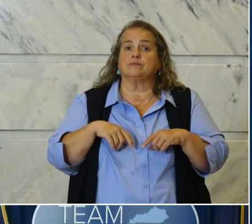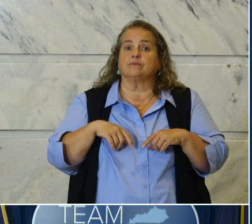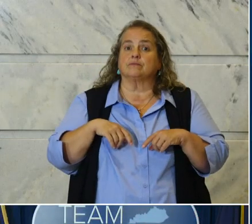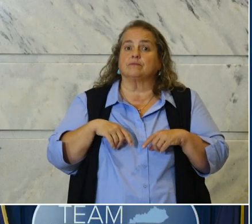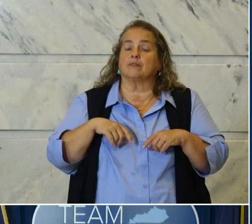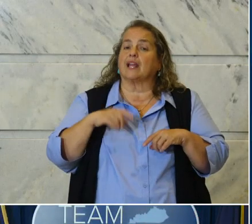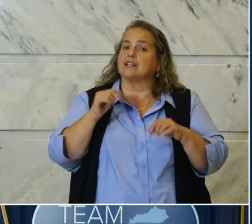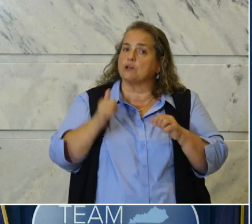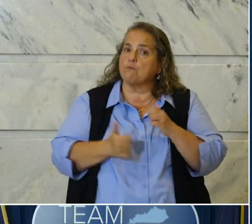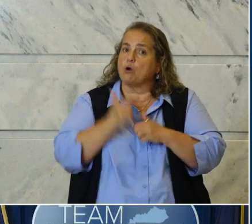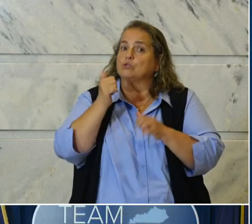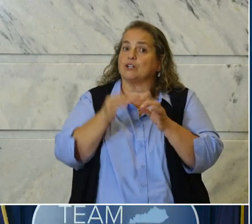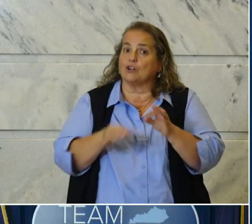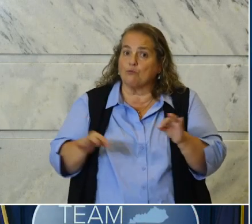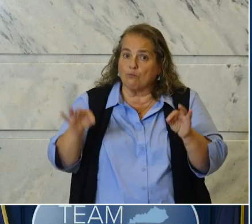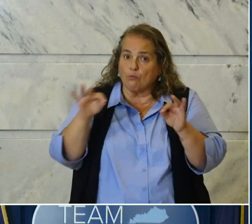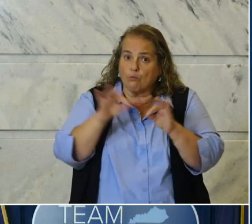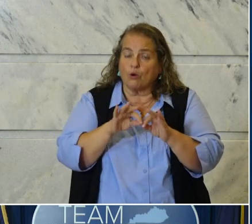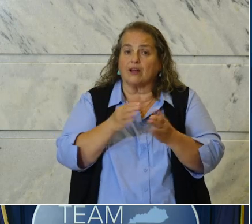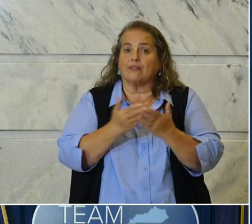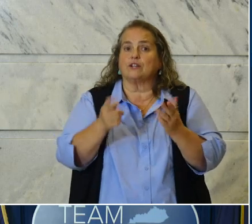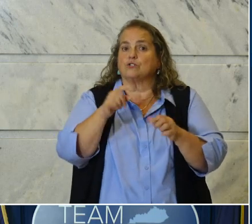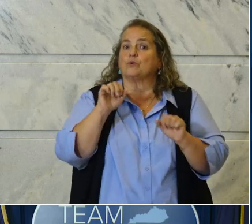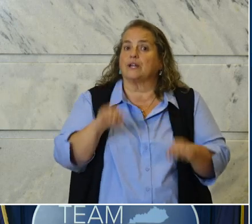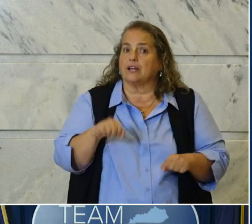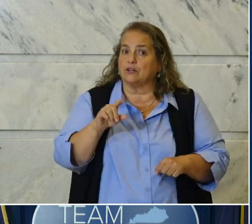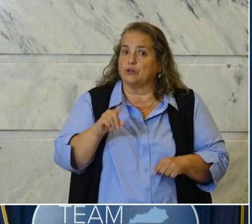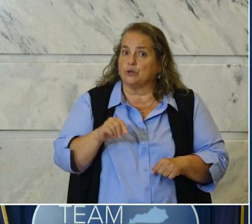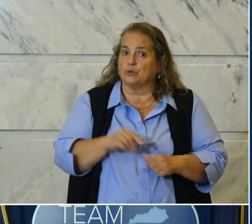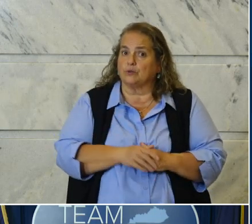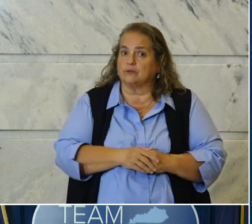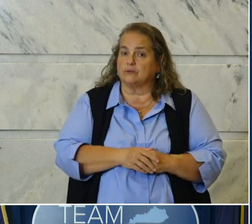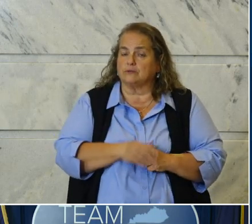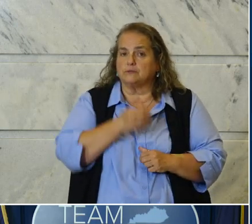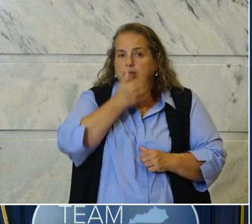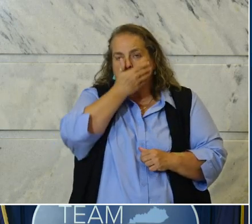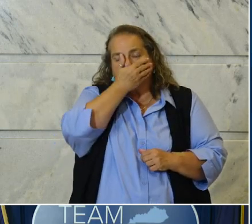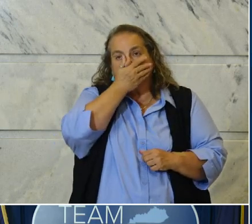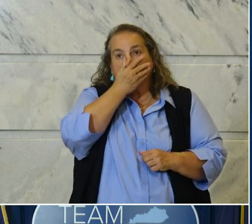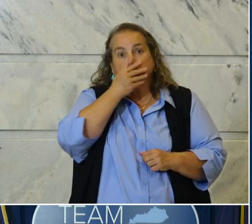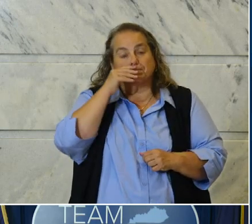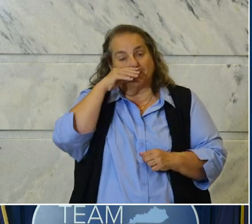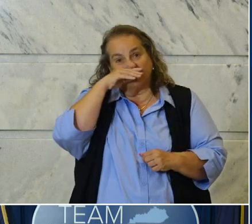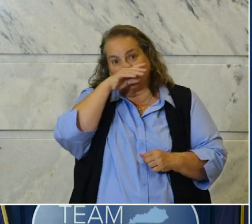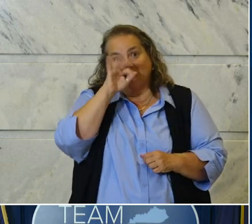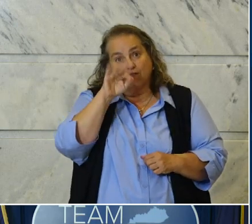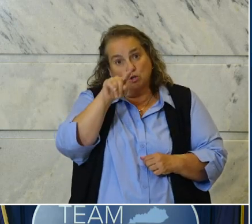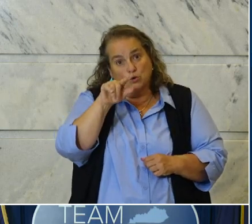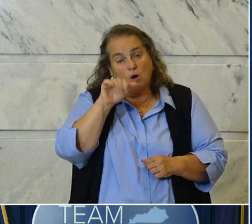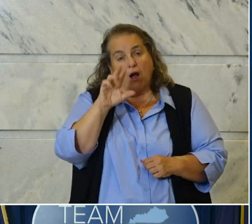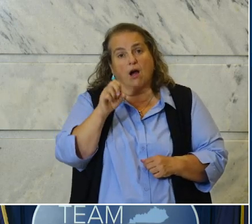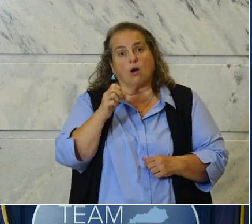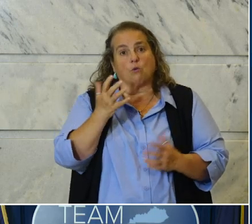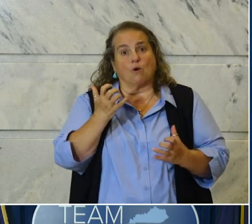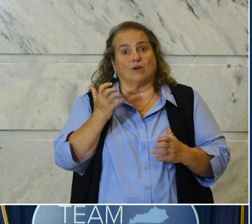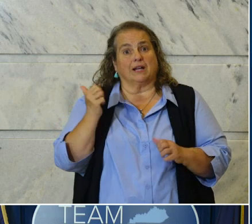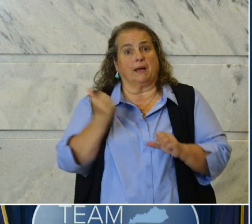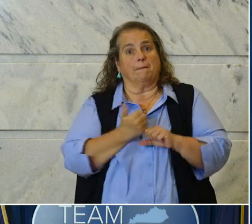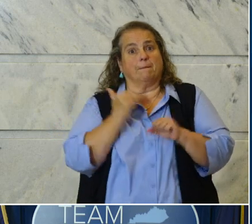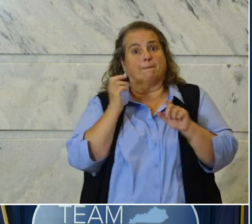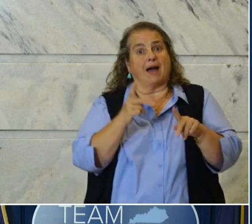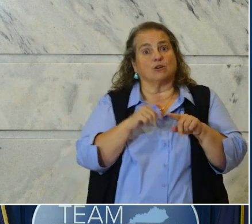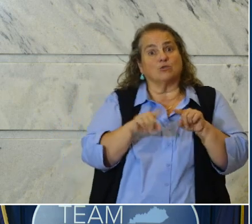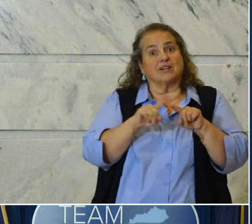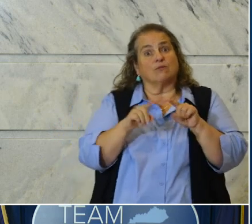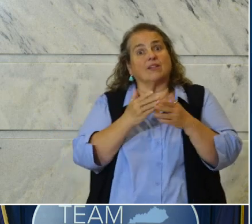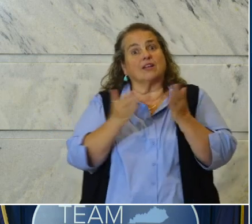one of the most important things you can do. Again, if you are wanting to get back to different